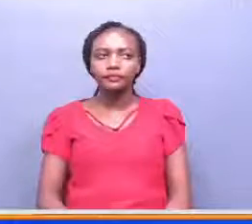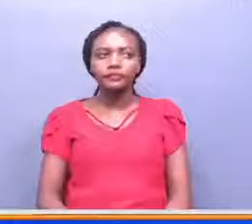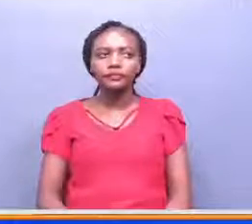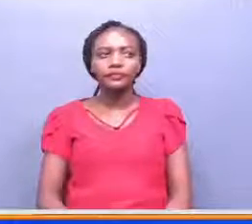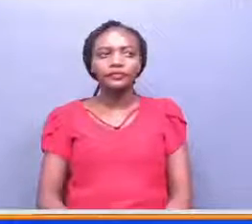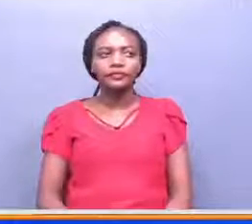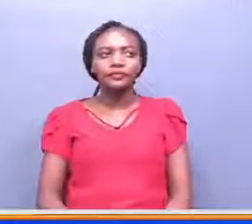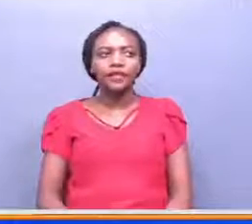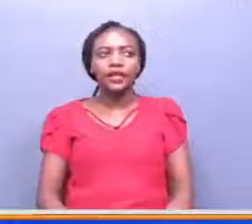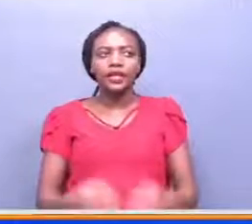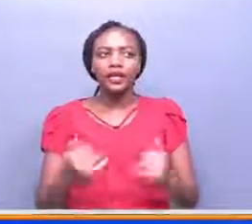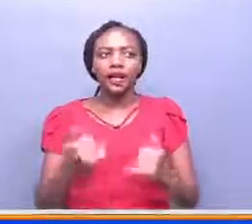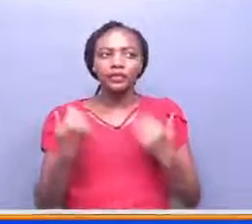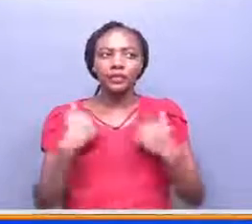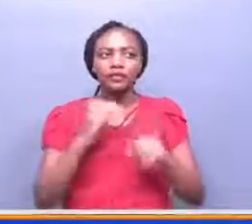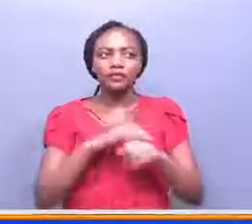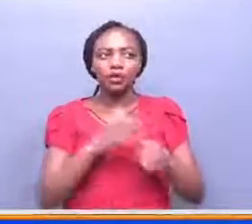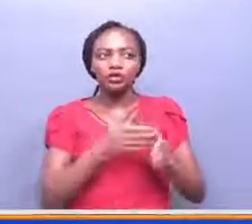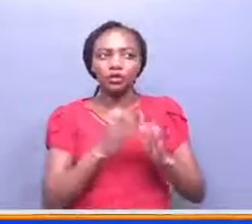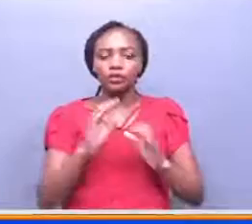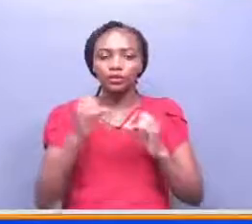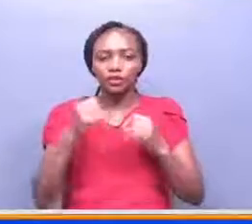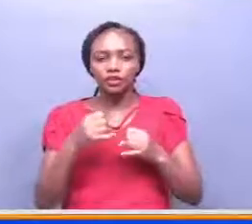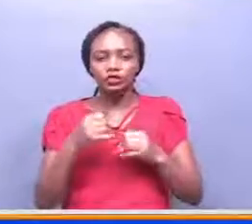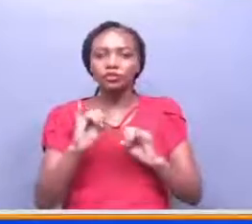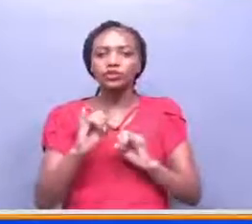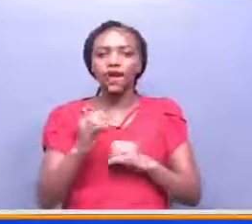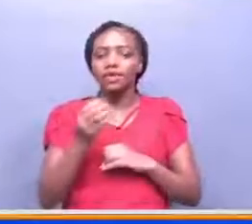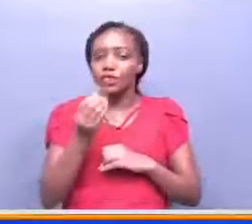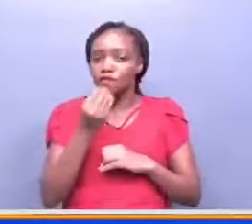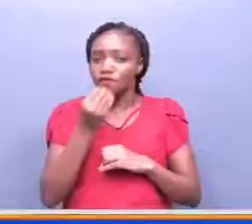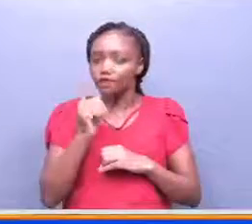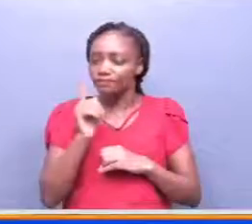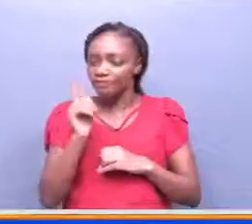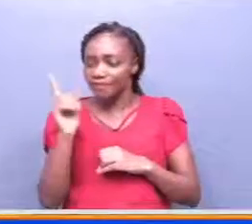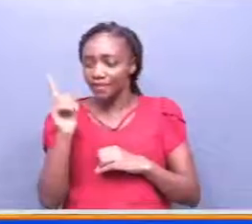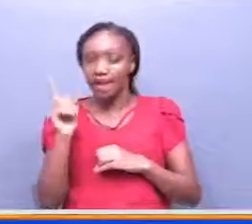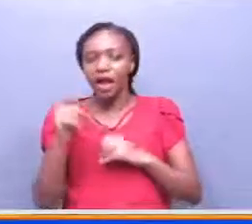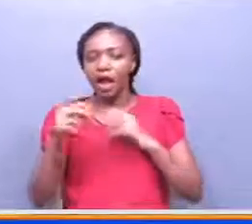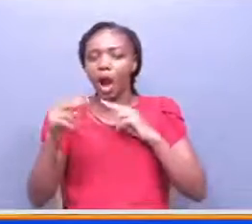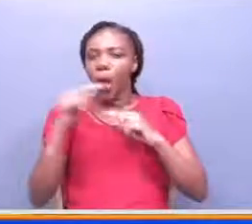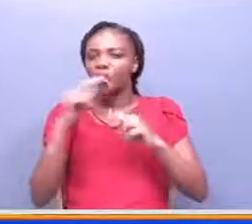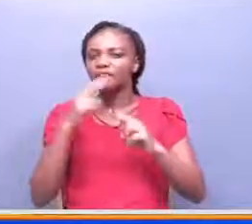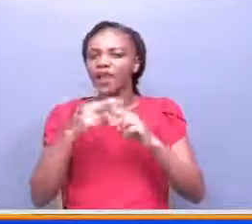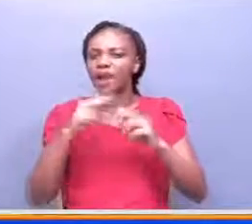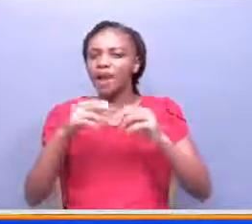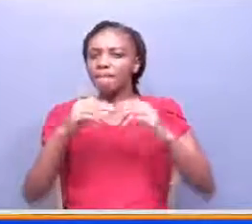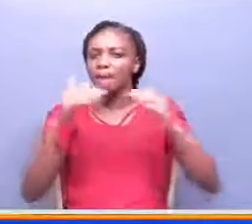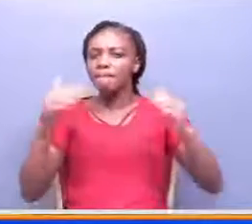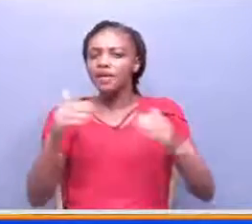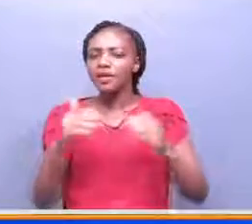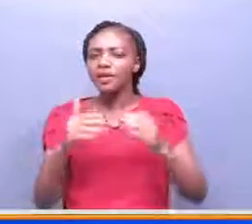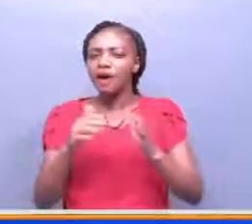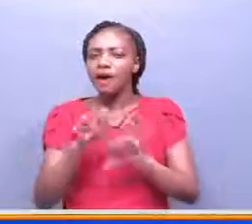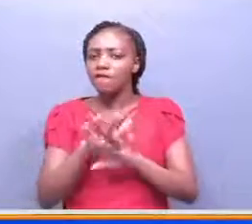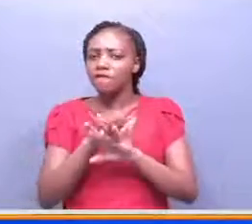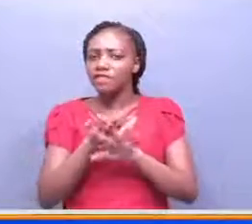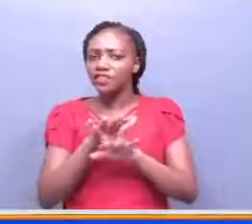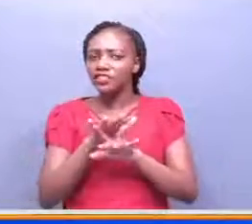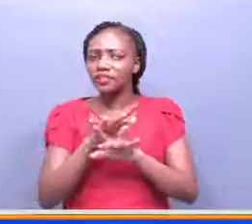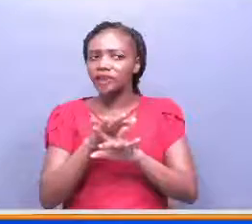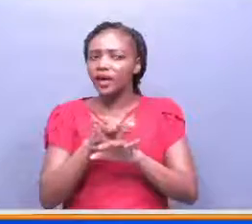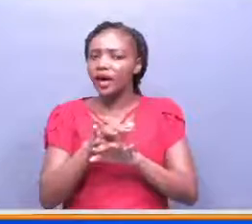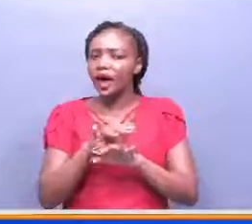I have also gotten a chance to try Raila Odinga and Martha Karua's meal today here at Big Fish, and it is indeed a very delicious